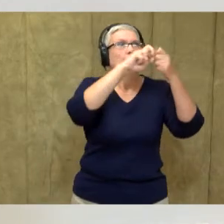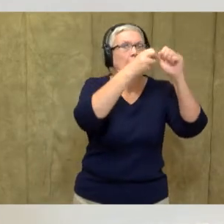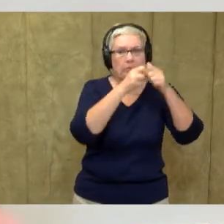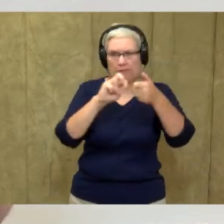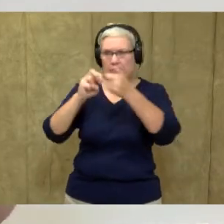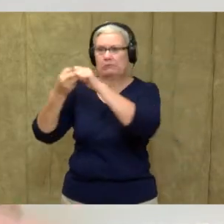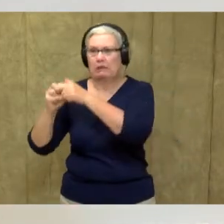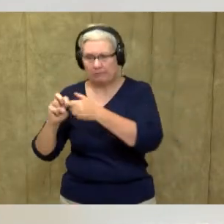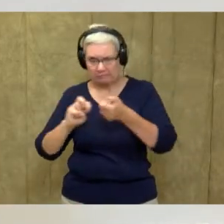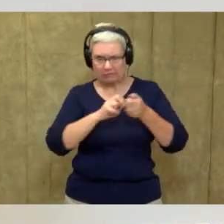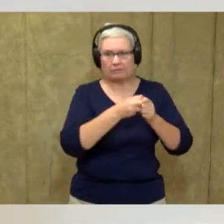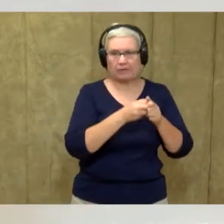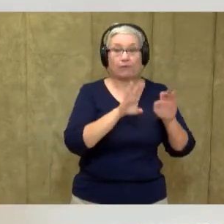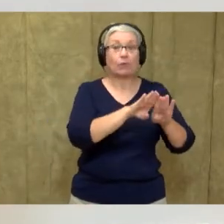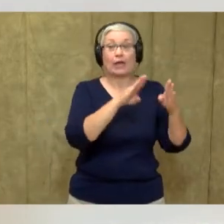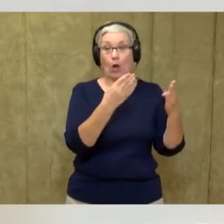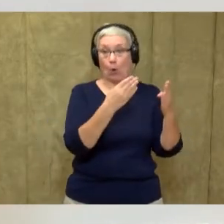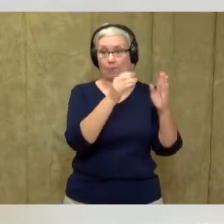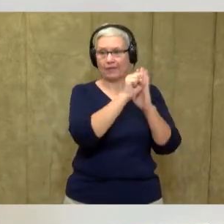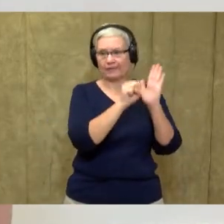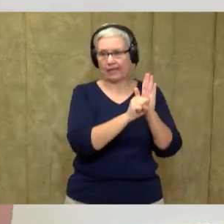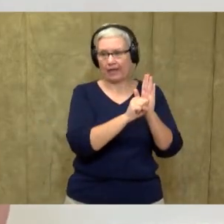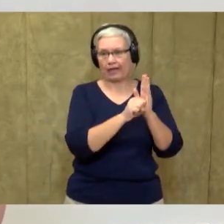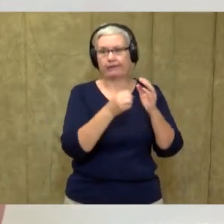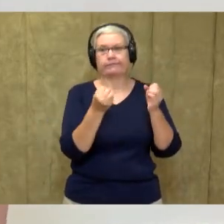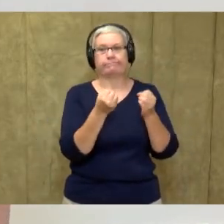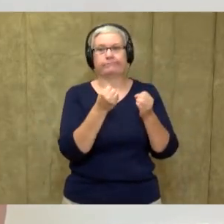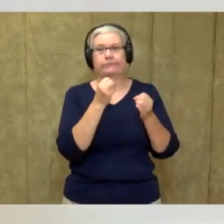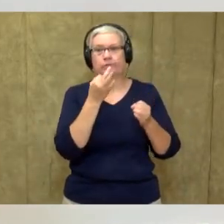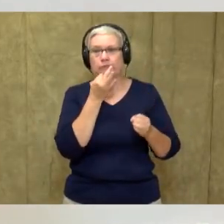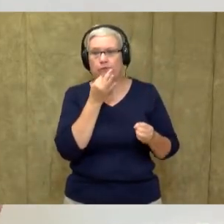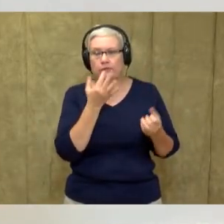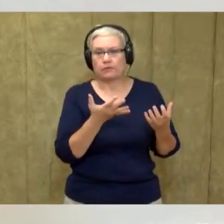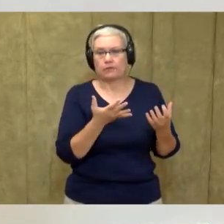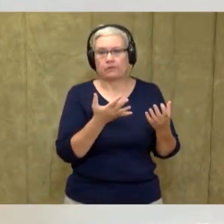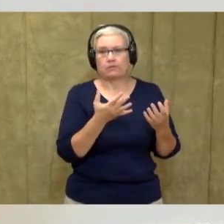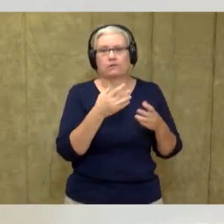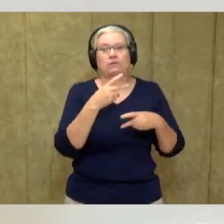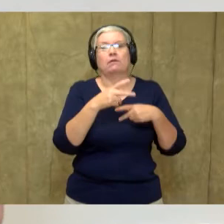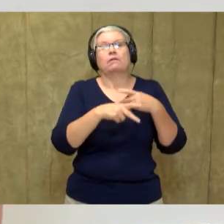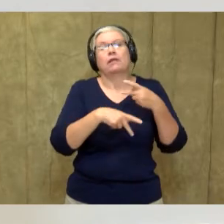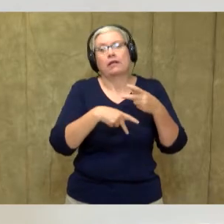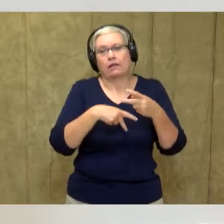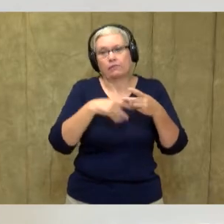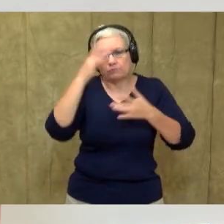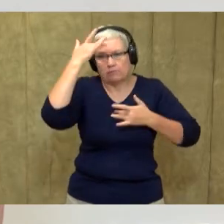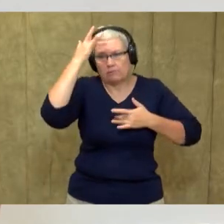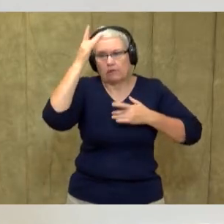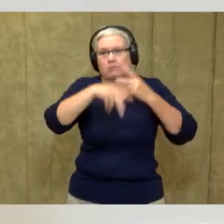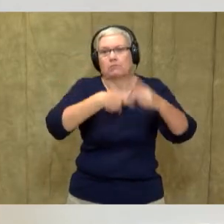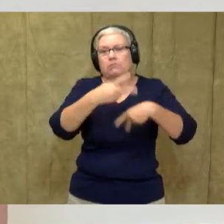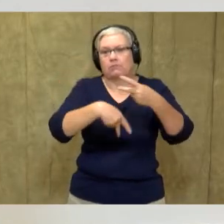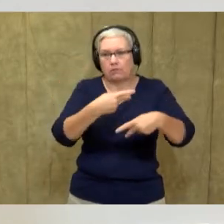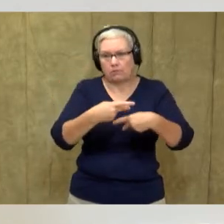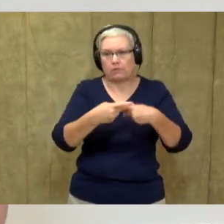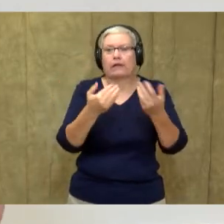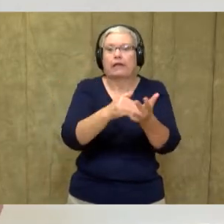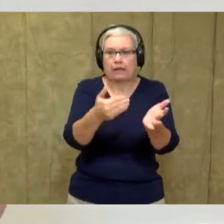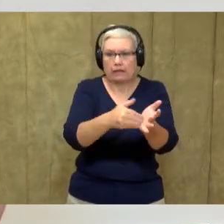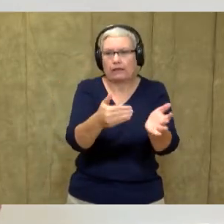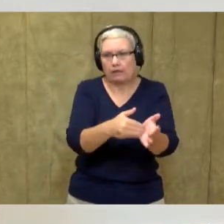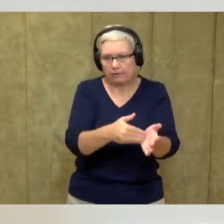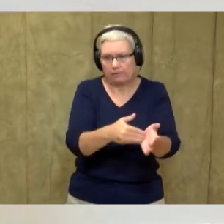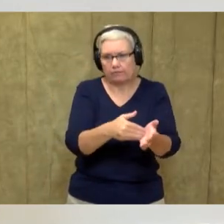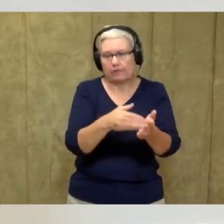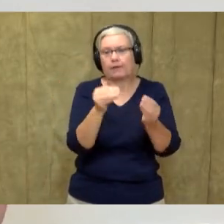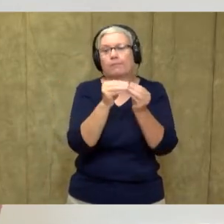if we open the state back up too soon, then too many people, it's going to just start this process going all over again, and we're going to have more sickness and more death. And